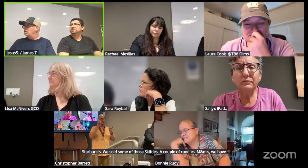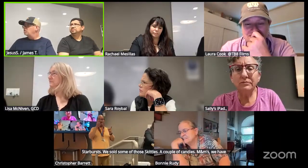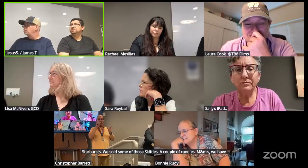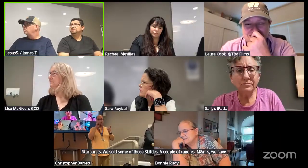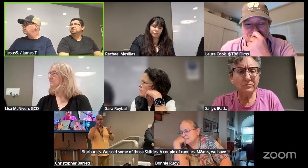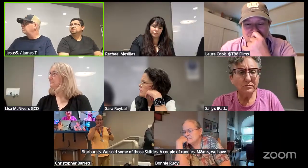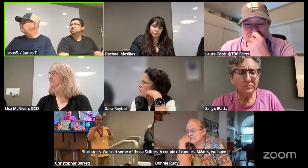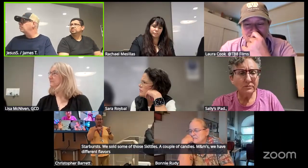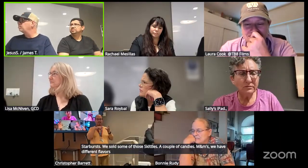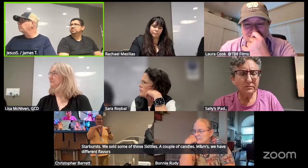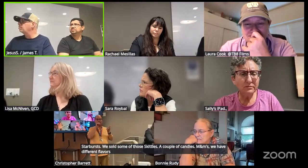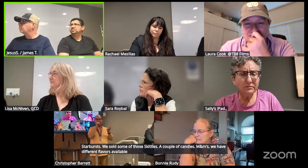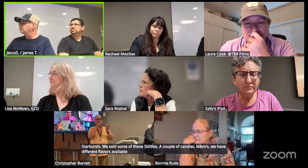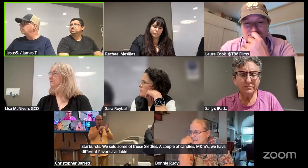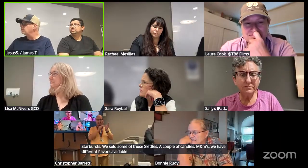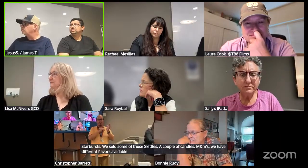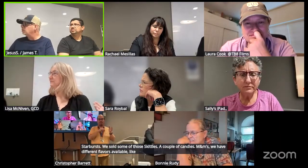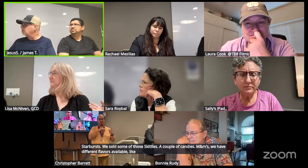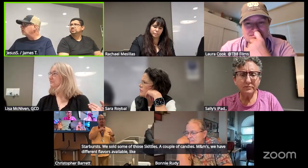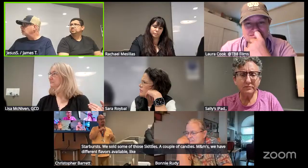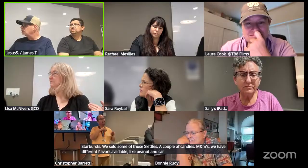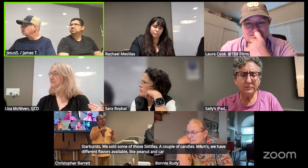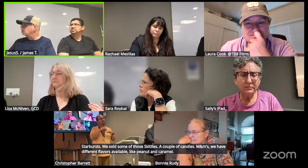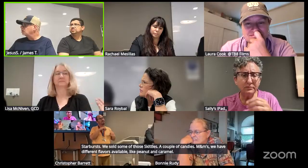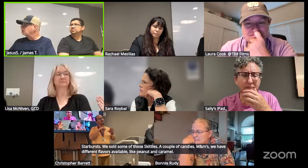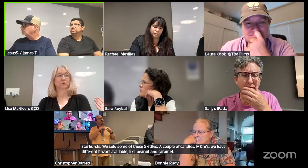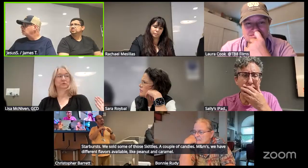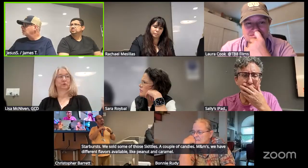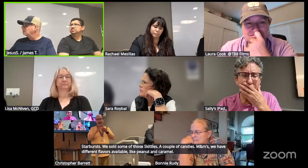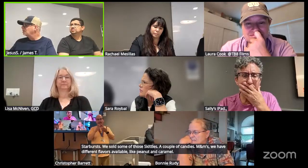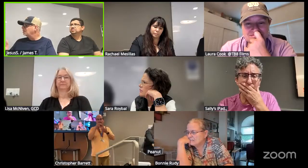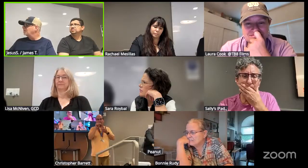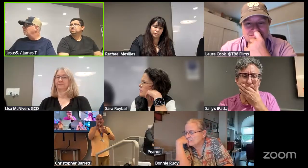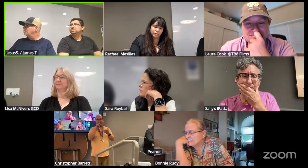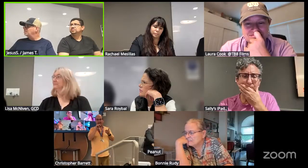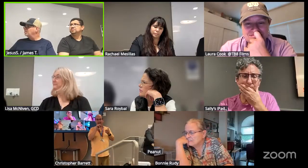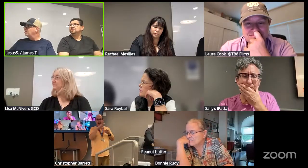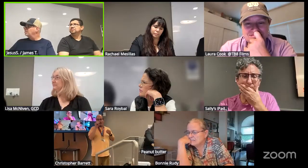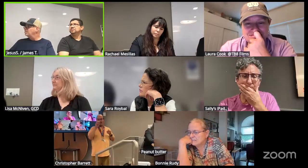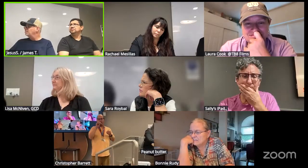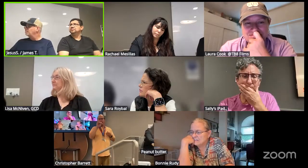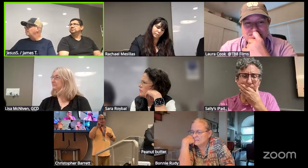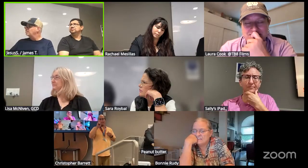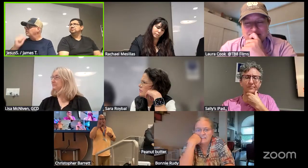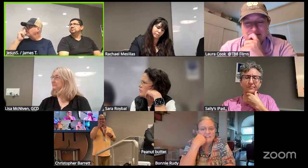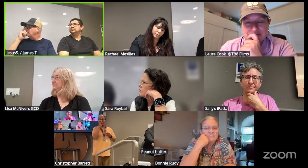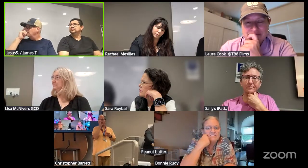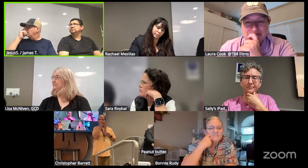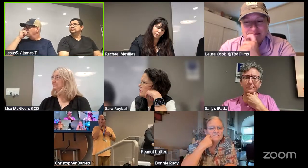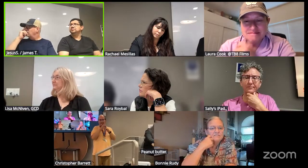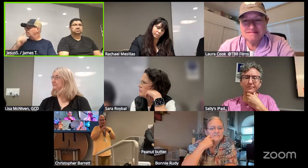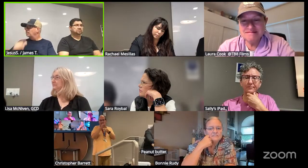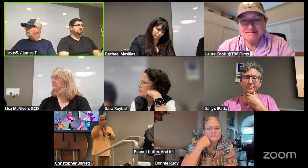flavors available, like peanut and caramel, and peanut butter, and just plain.